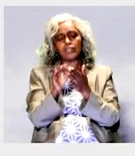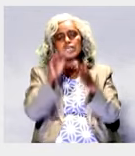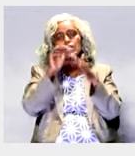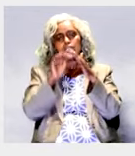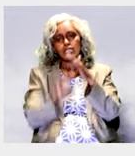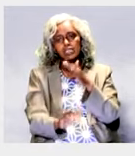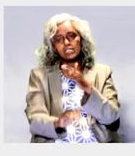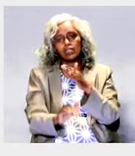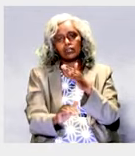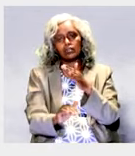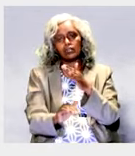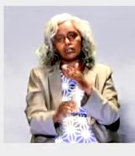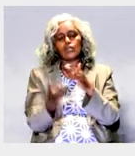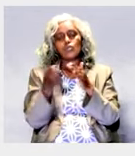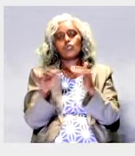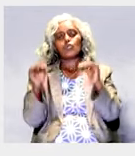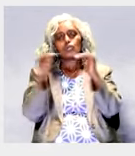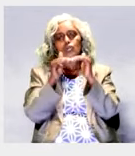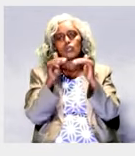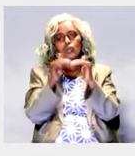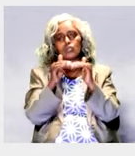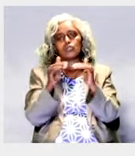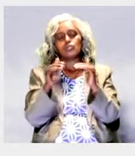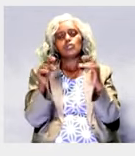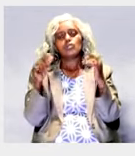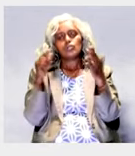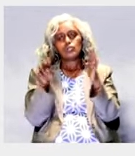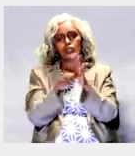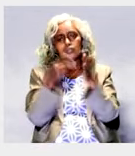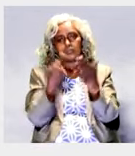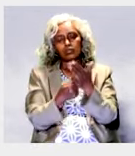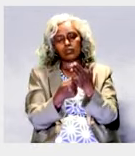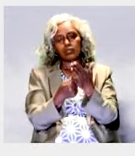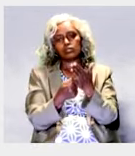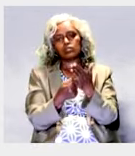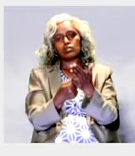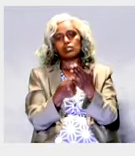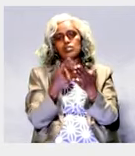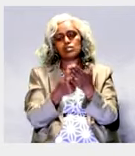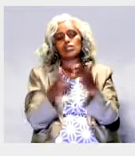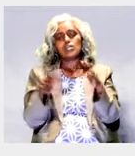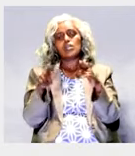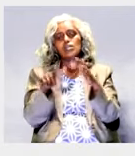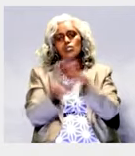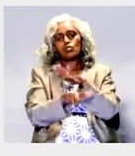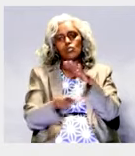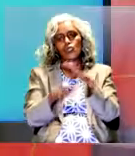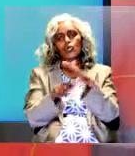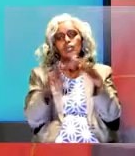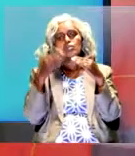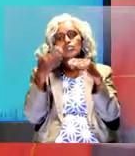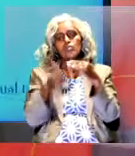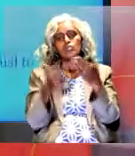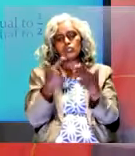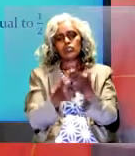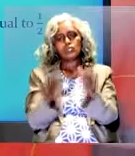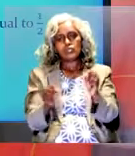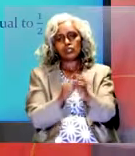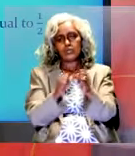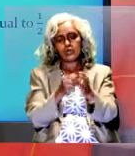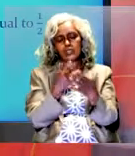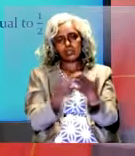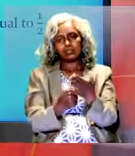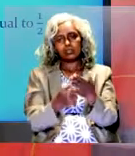less than or equal to negative 1, this part, this it is the lower bound of this sequence.